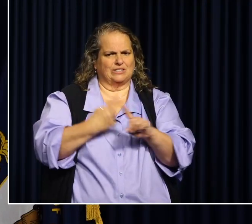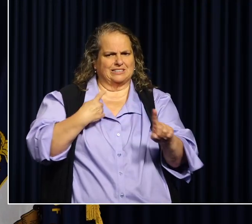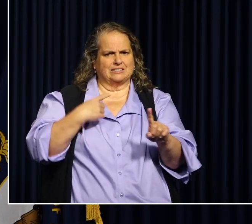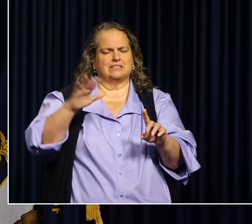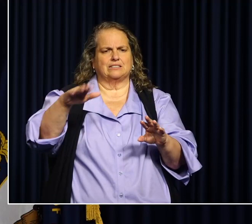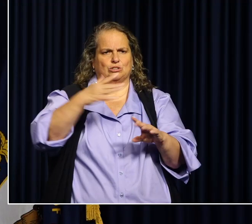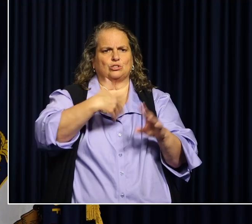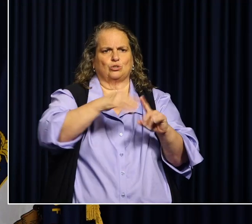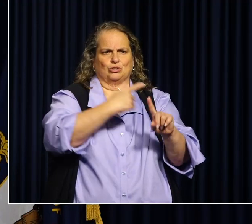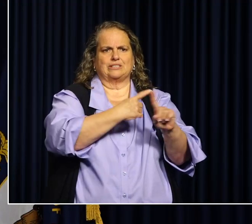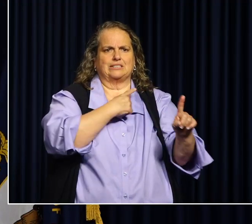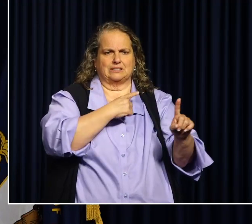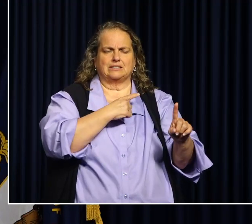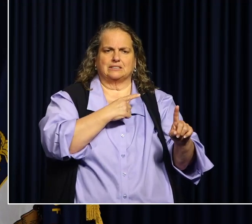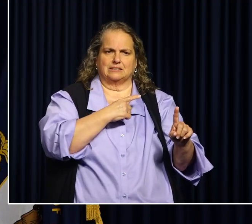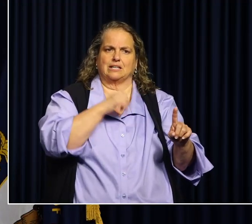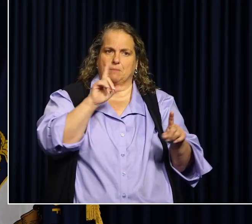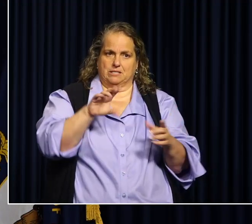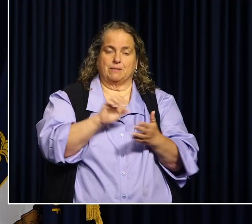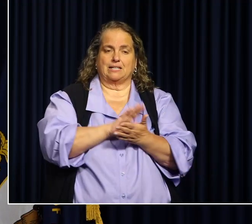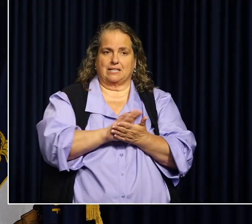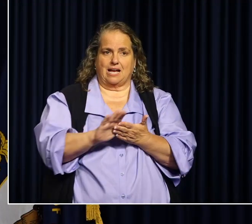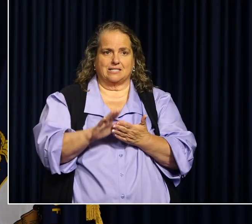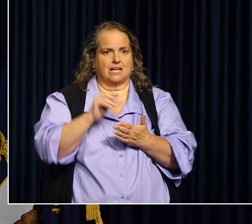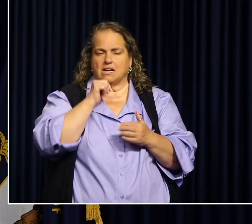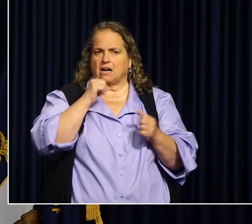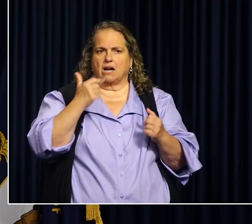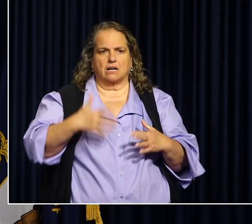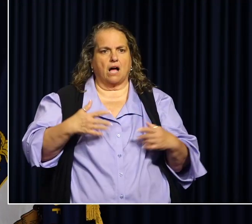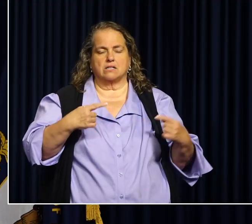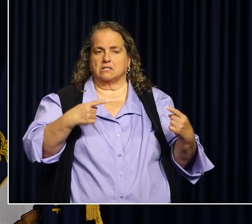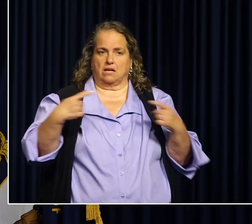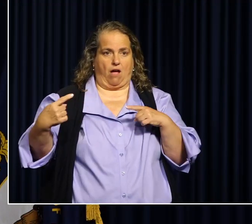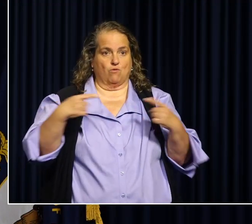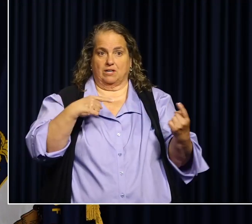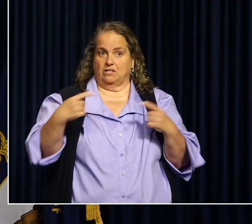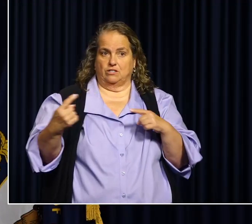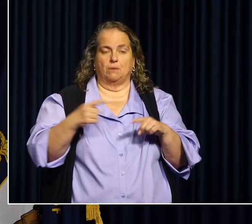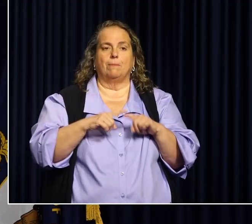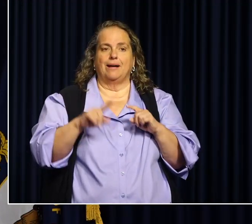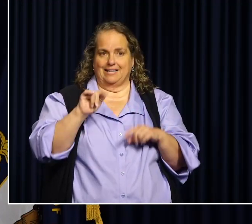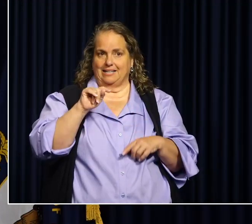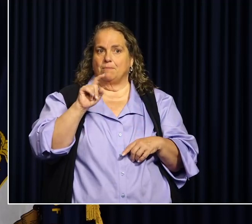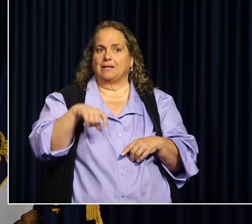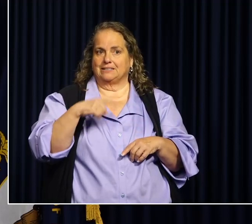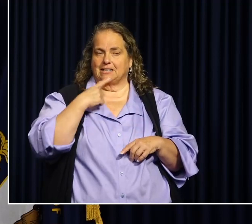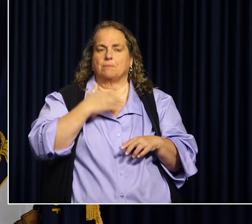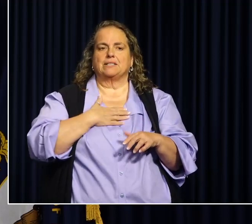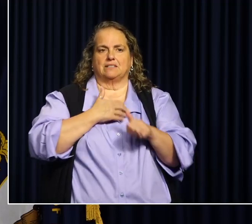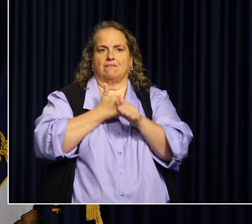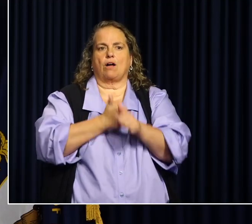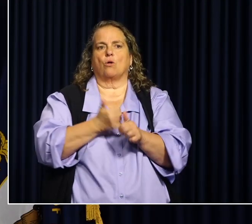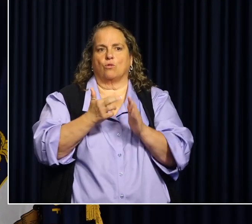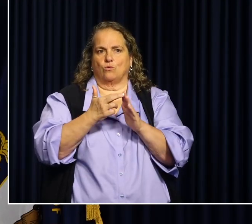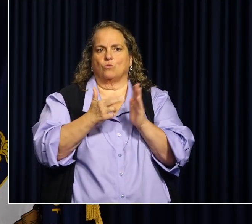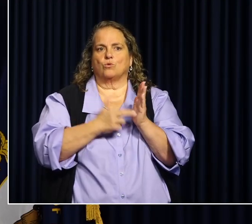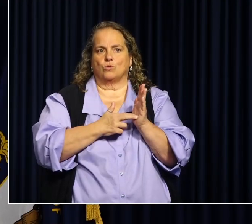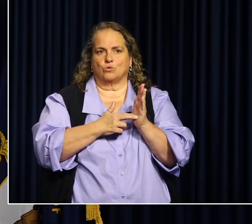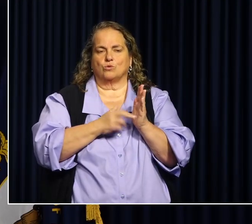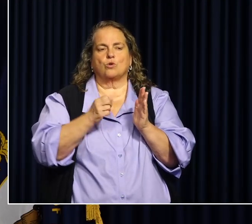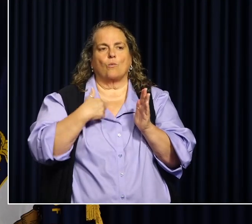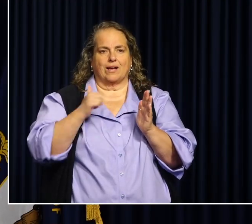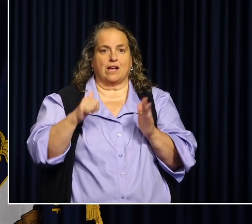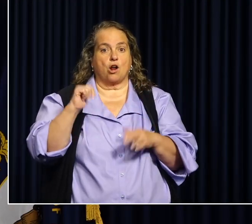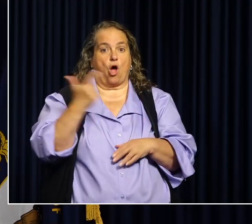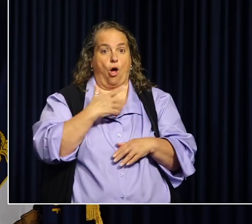and anxious. And it doesn't need to cause confrontation, but it does need to say, please follow these rules so we can